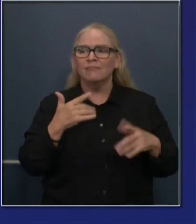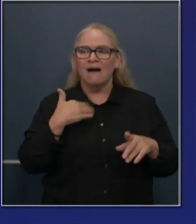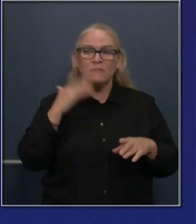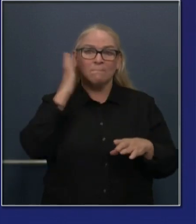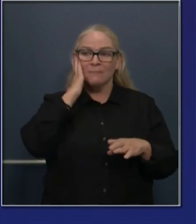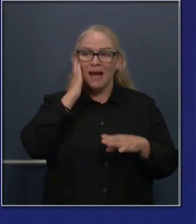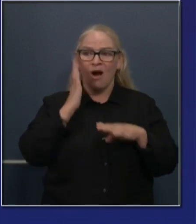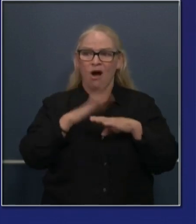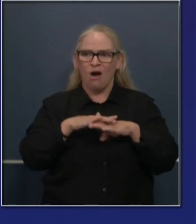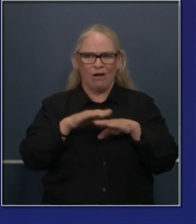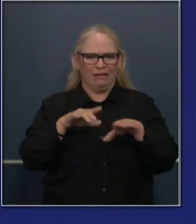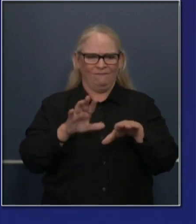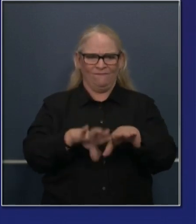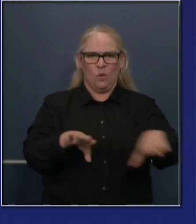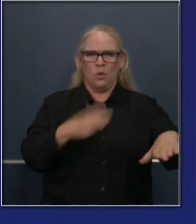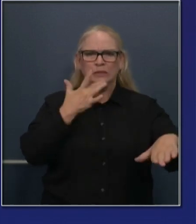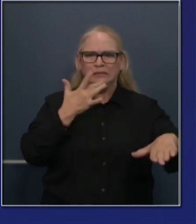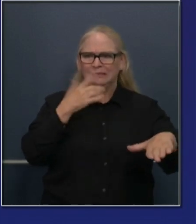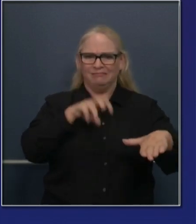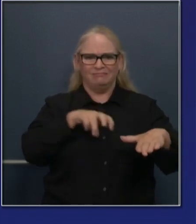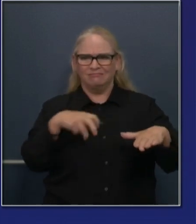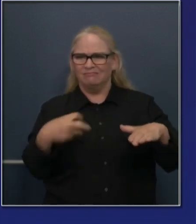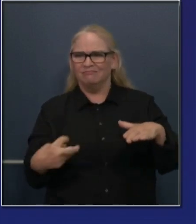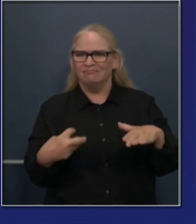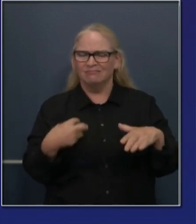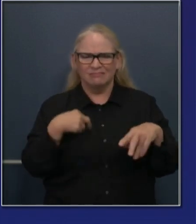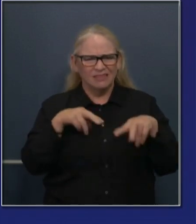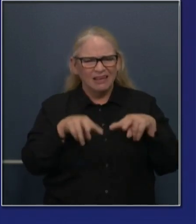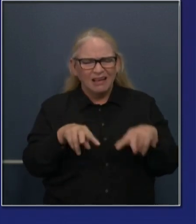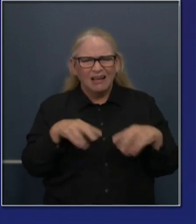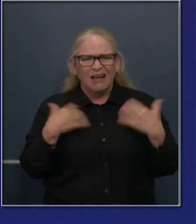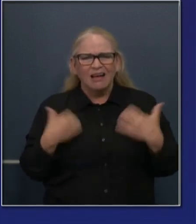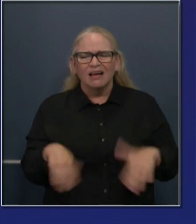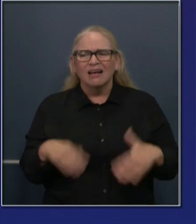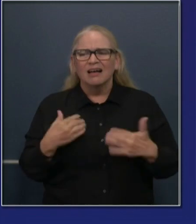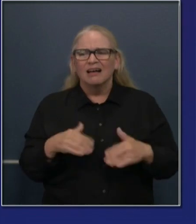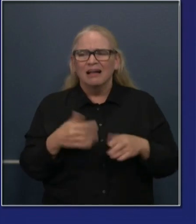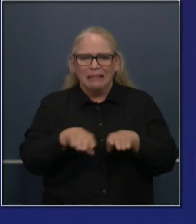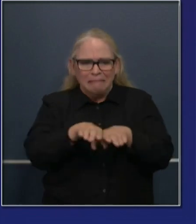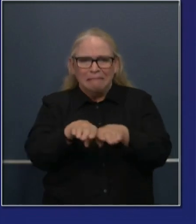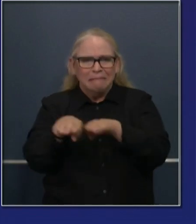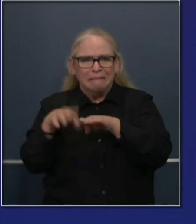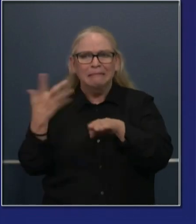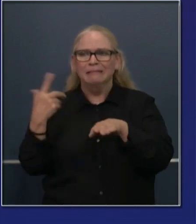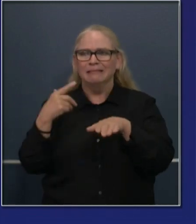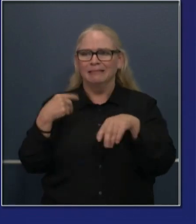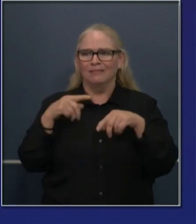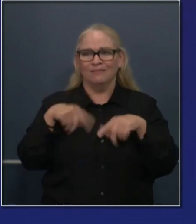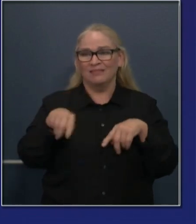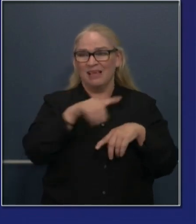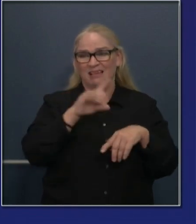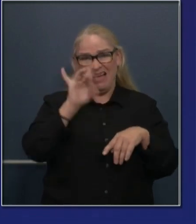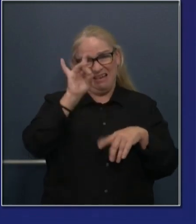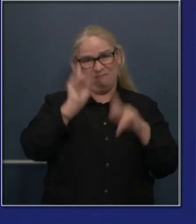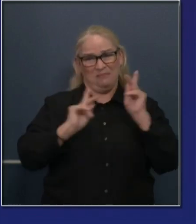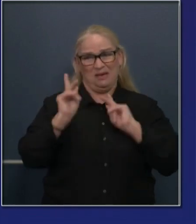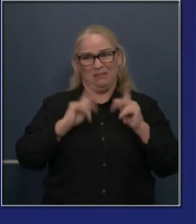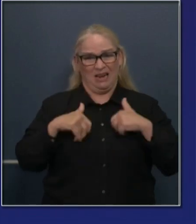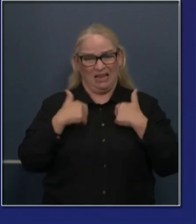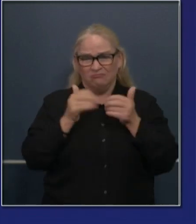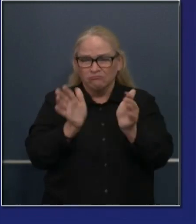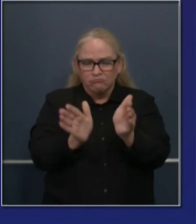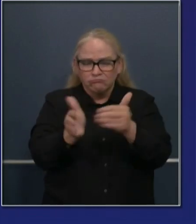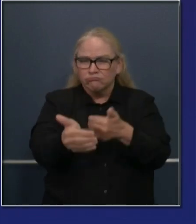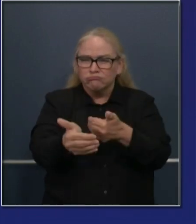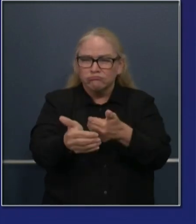was no space that wasn't filled with a bed. There was literally 8 people living in less